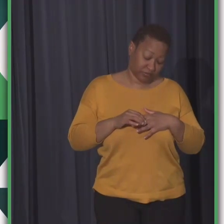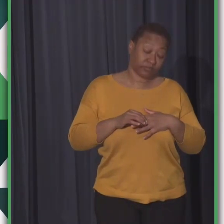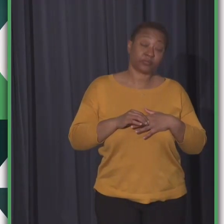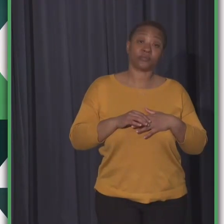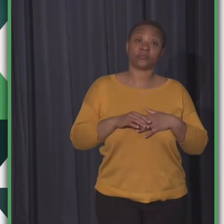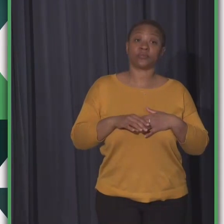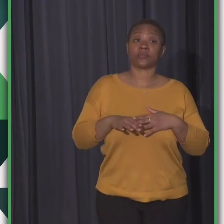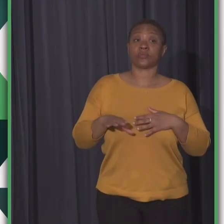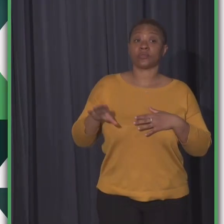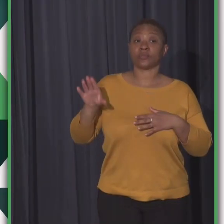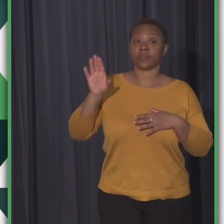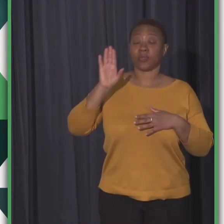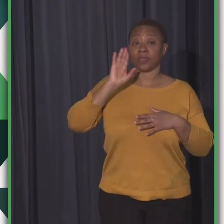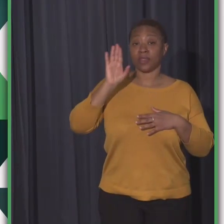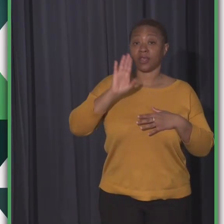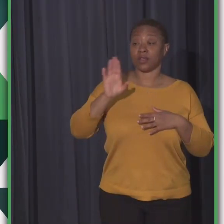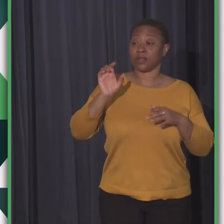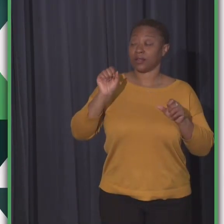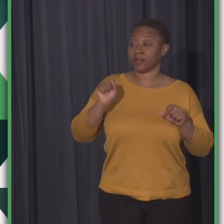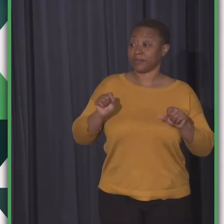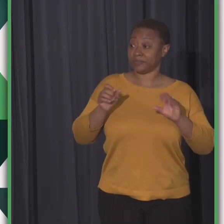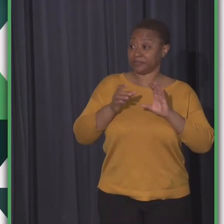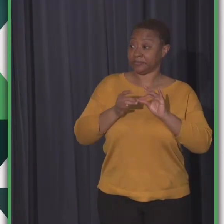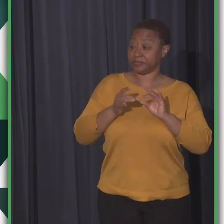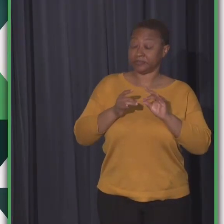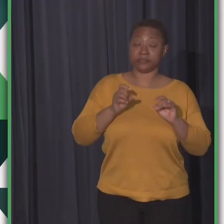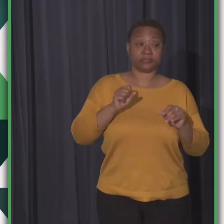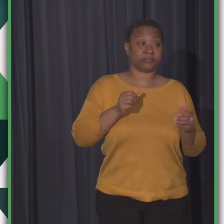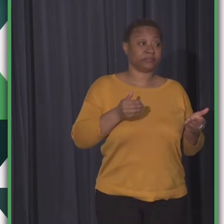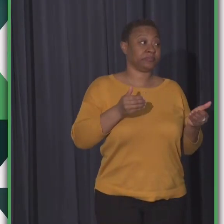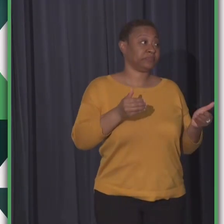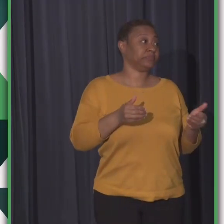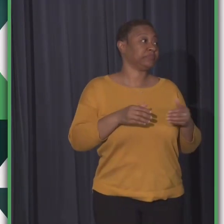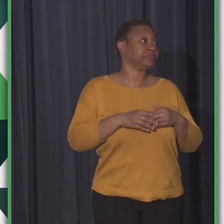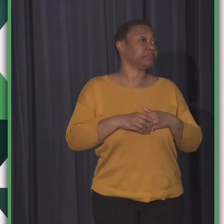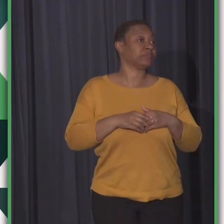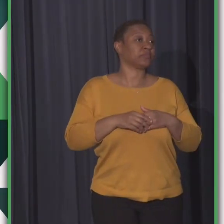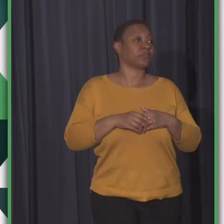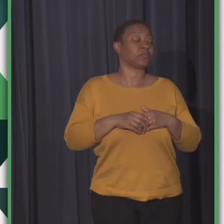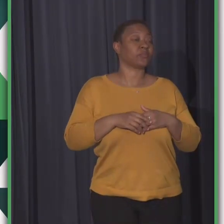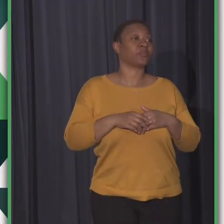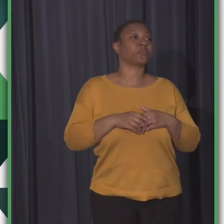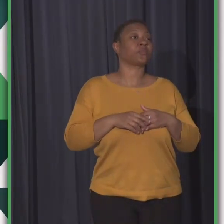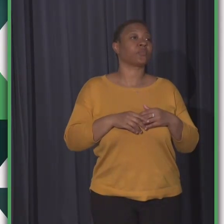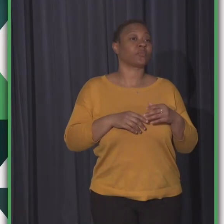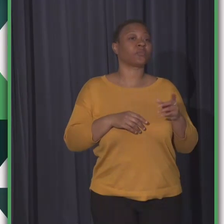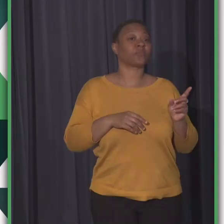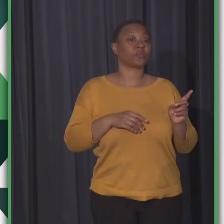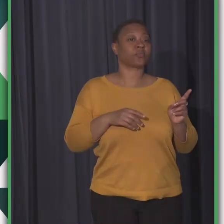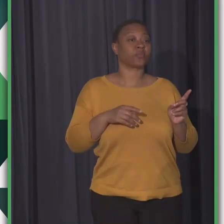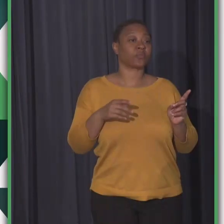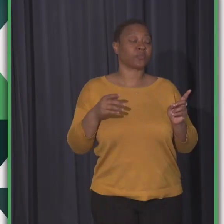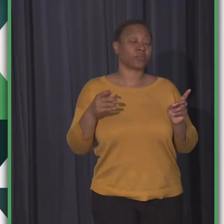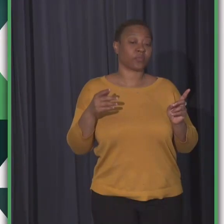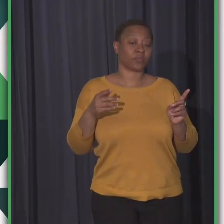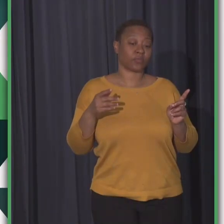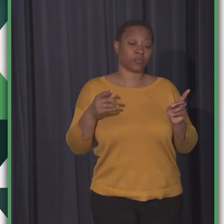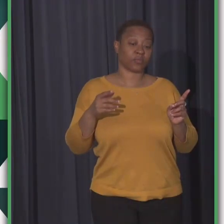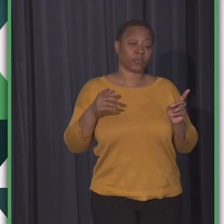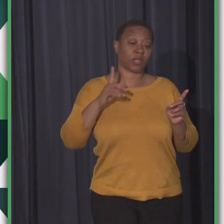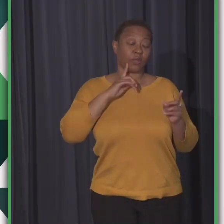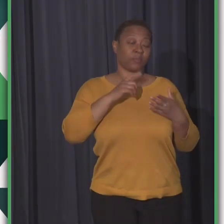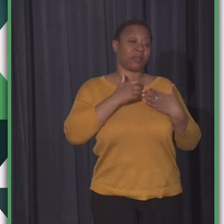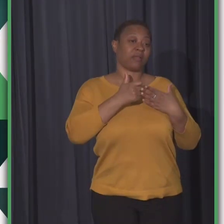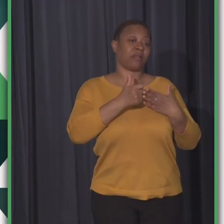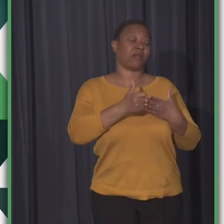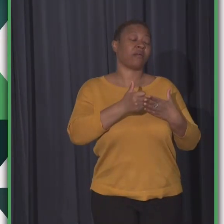Hello, can I be heard? Sir, yes, sir. Oh, I'd like to start off by saying I think it would be helpful for the